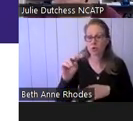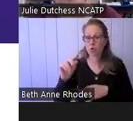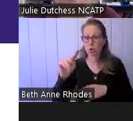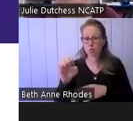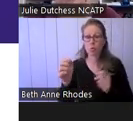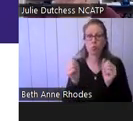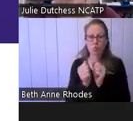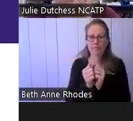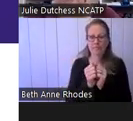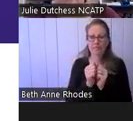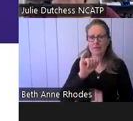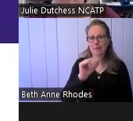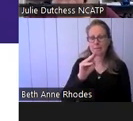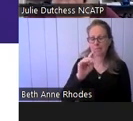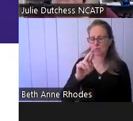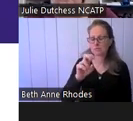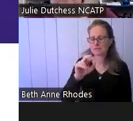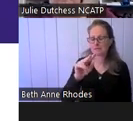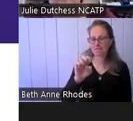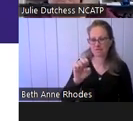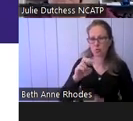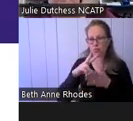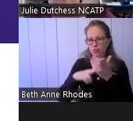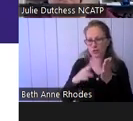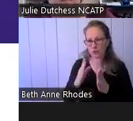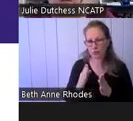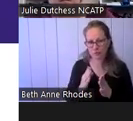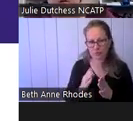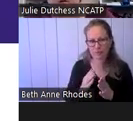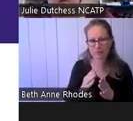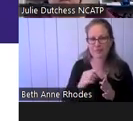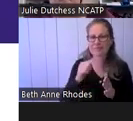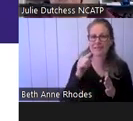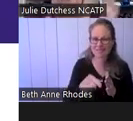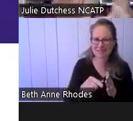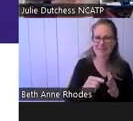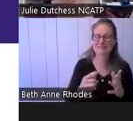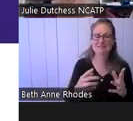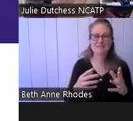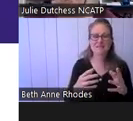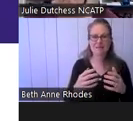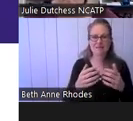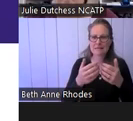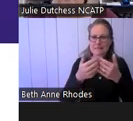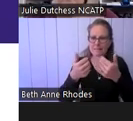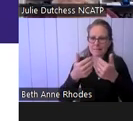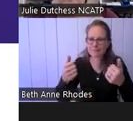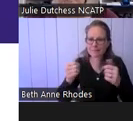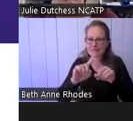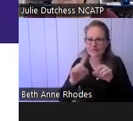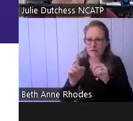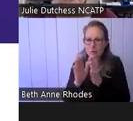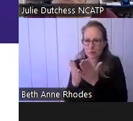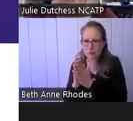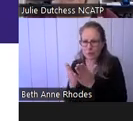It's very similar to Evernote in a way that it organizes the text and the multimedia documents into separate notebooks. And you can